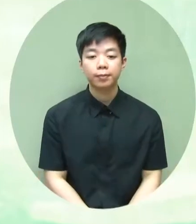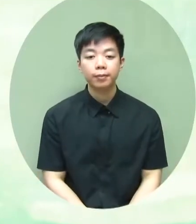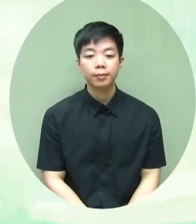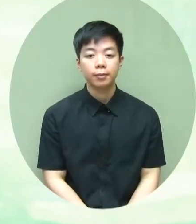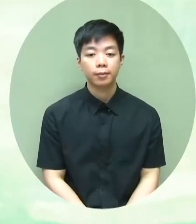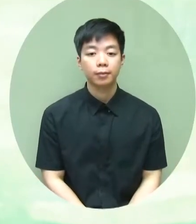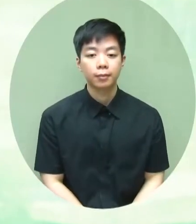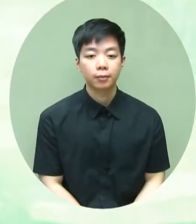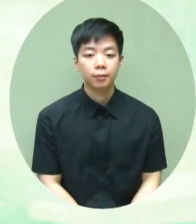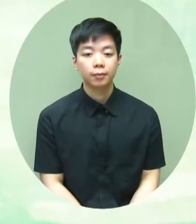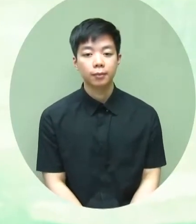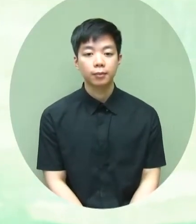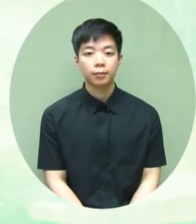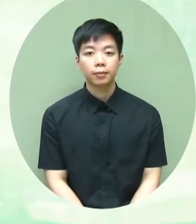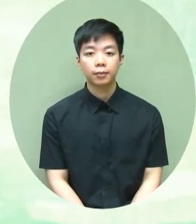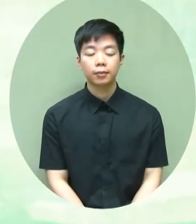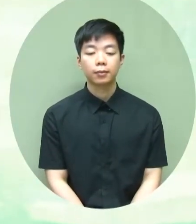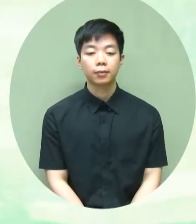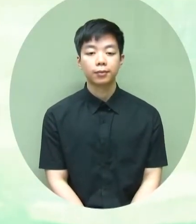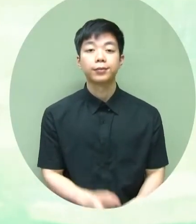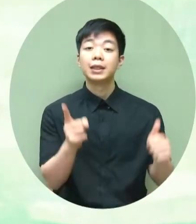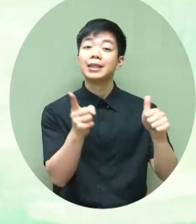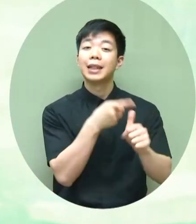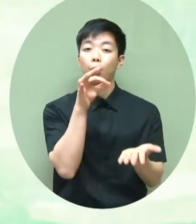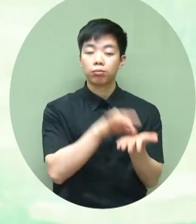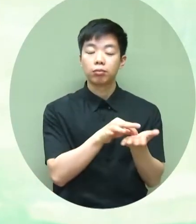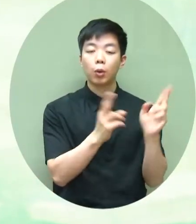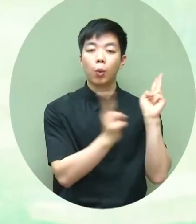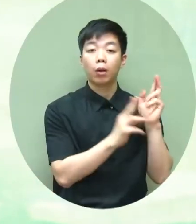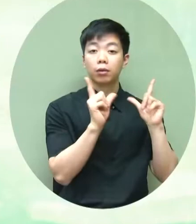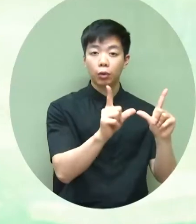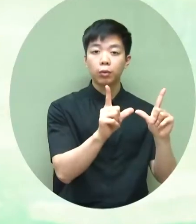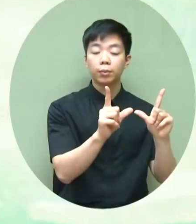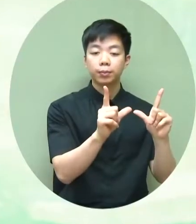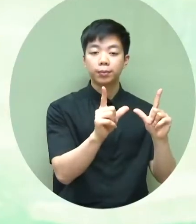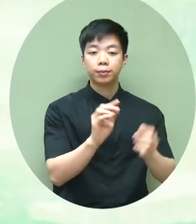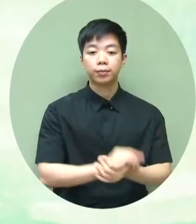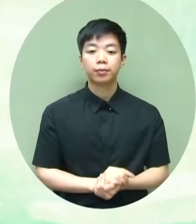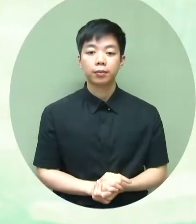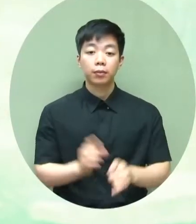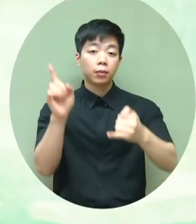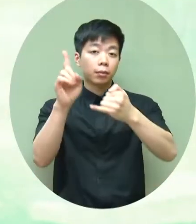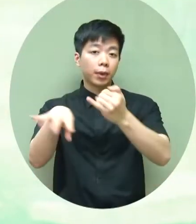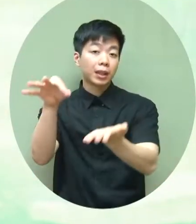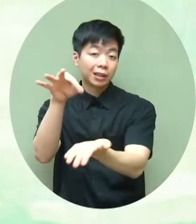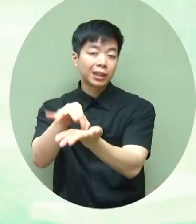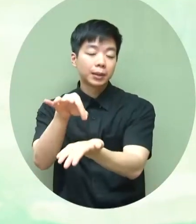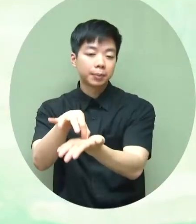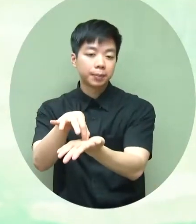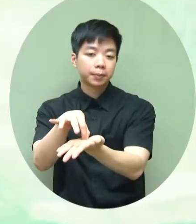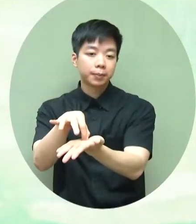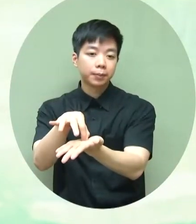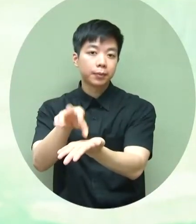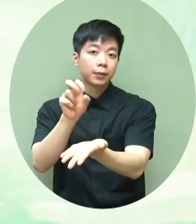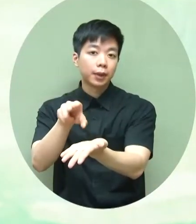although with the new route, they can actually get to their destinations faster. But there is no change in price. The only new prices